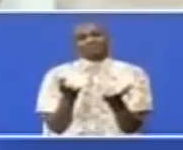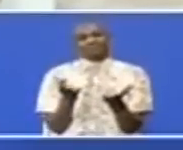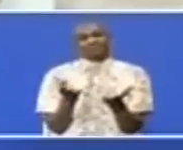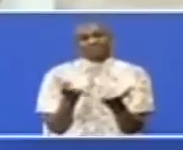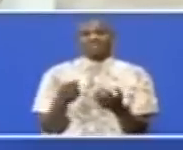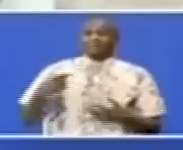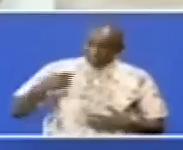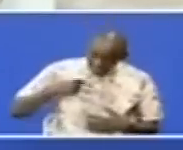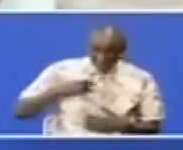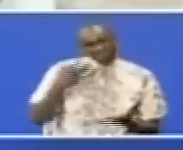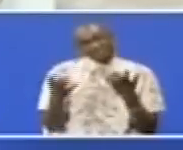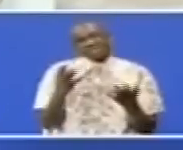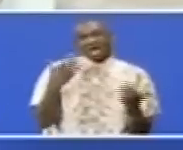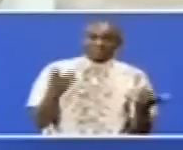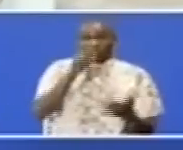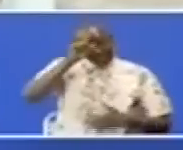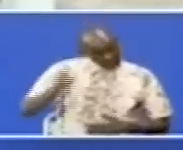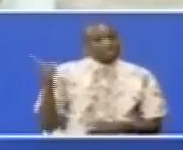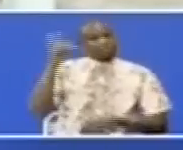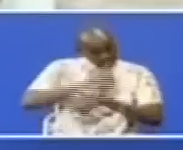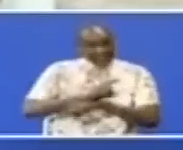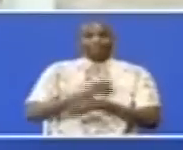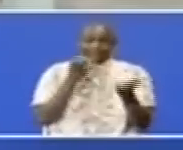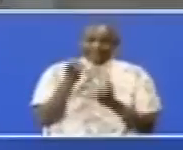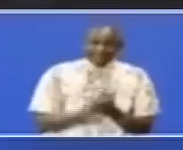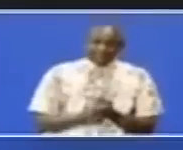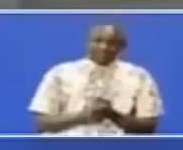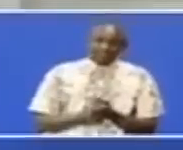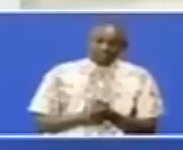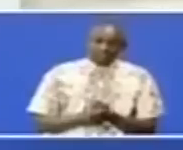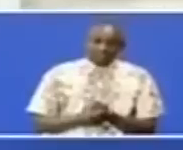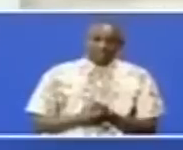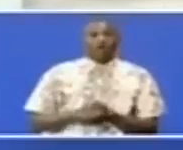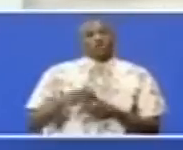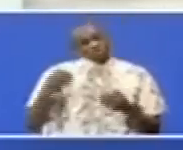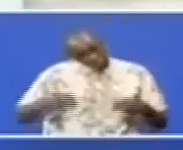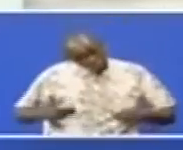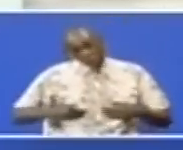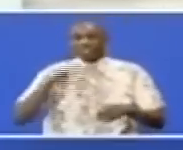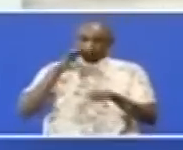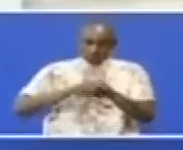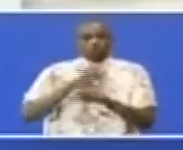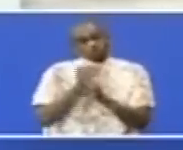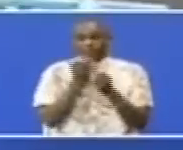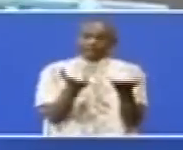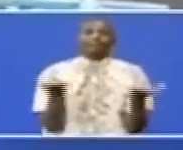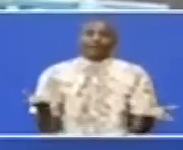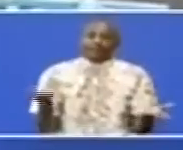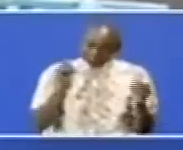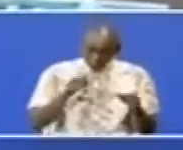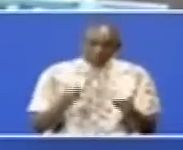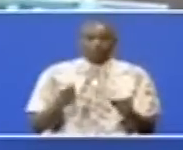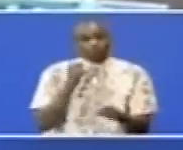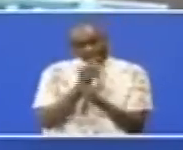Nzuri. Kama ni chini sana inaweza kuwa hata 1,000. Kwa siku. Kwa siku. Pia hata vijana kazi, kaa sisi hatuna kazi,